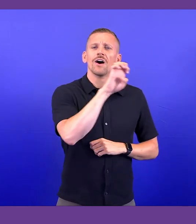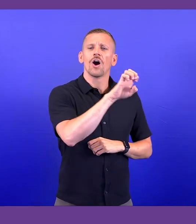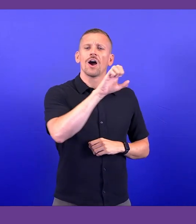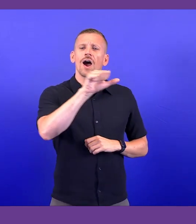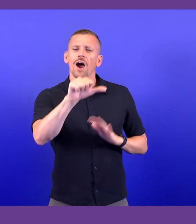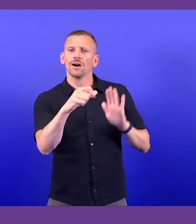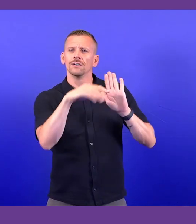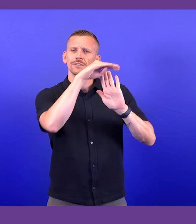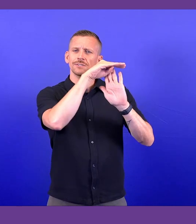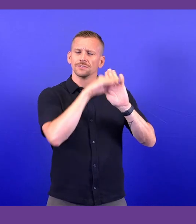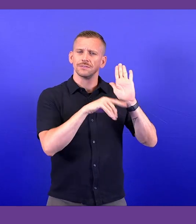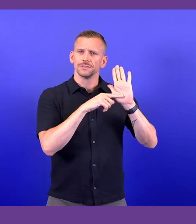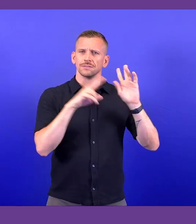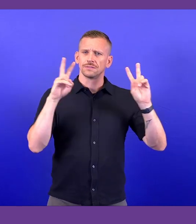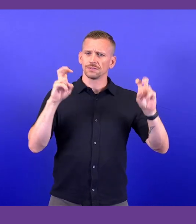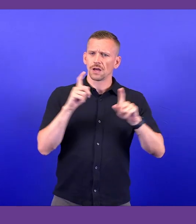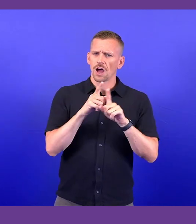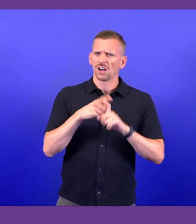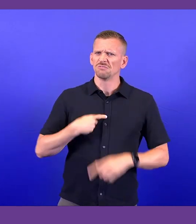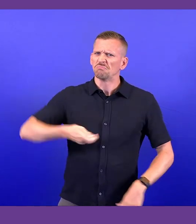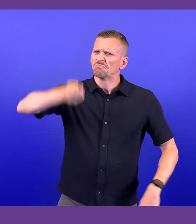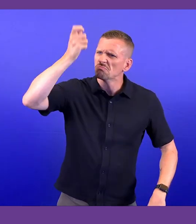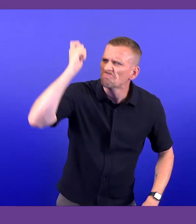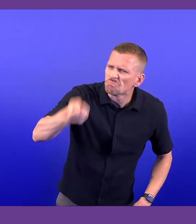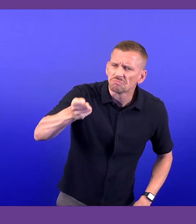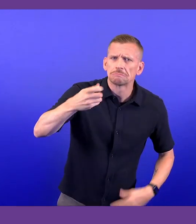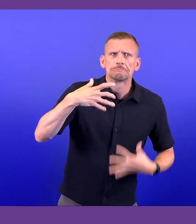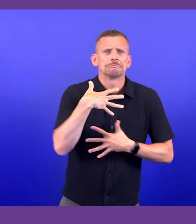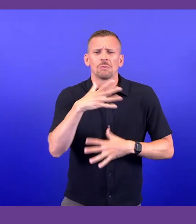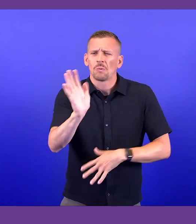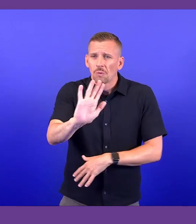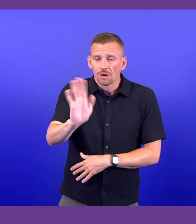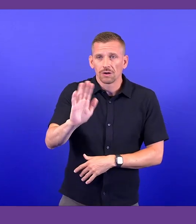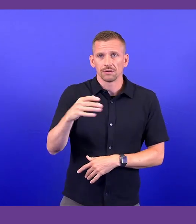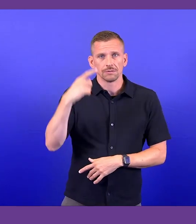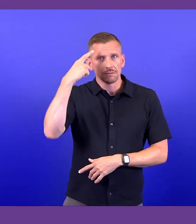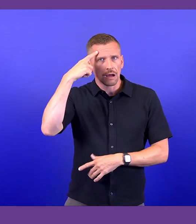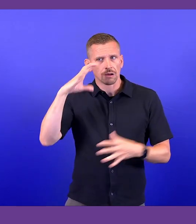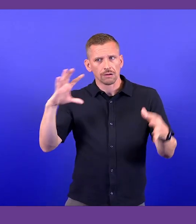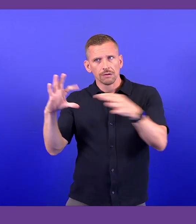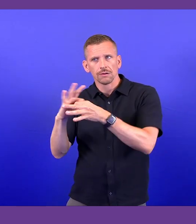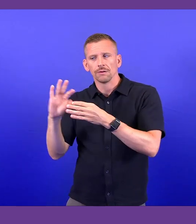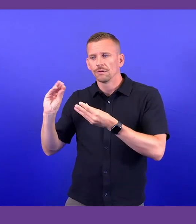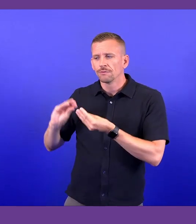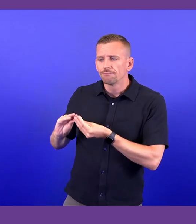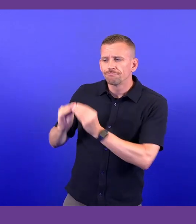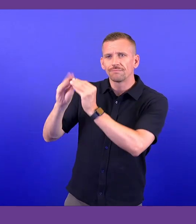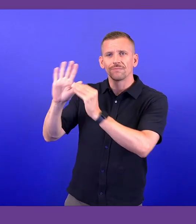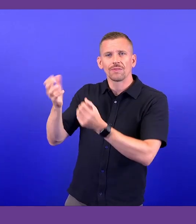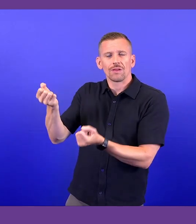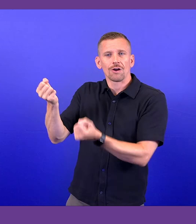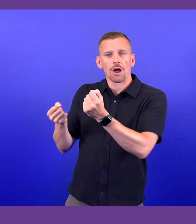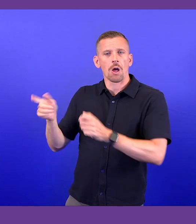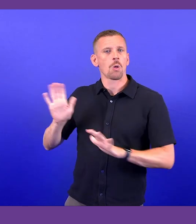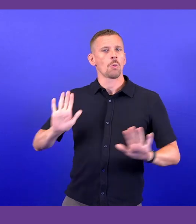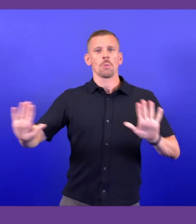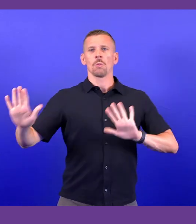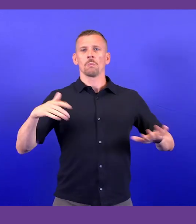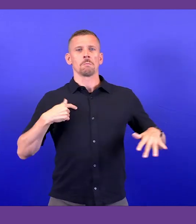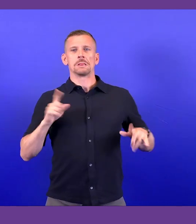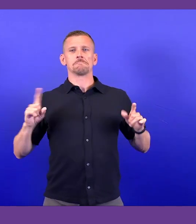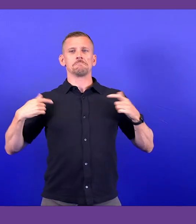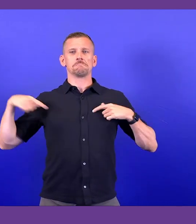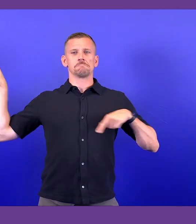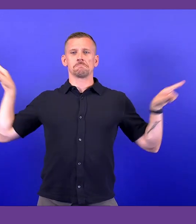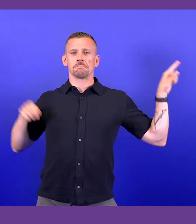a bit of a threat, because I think the car industry probably won't do anything unless there's some kind of legislation or the threat of legislation. So I